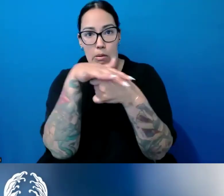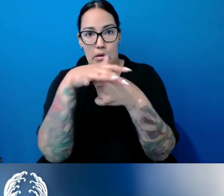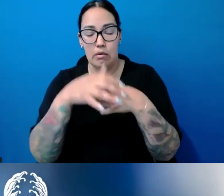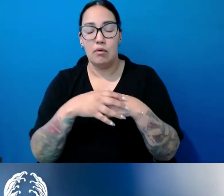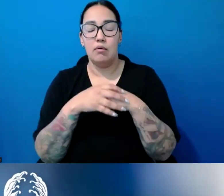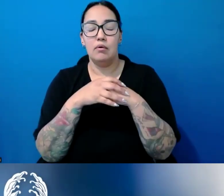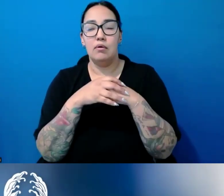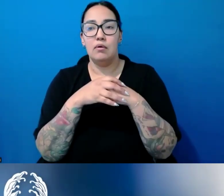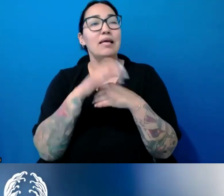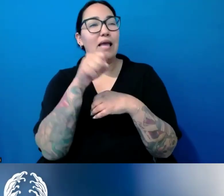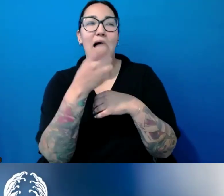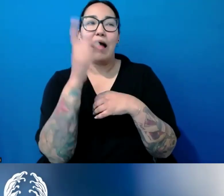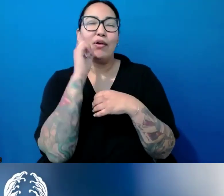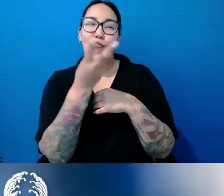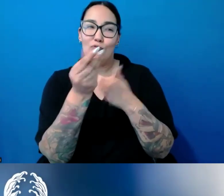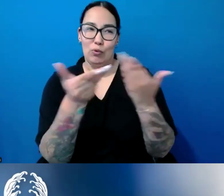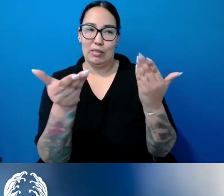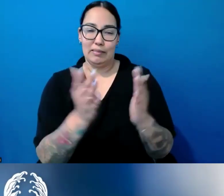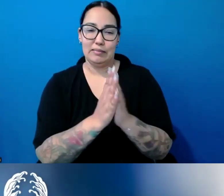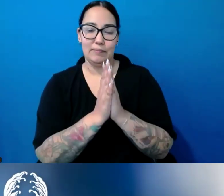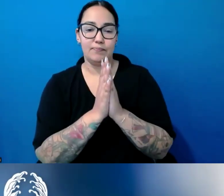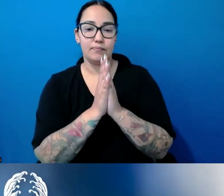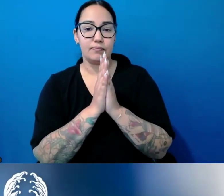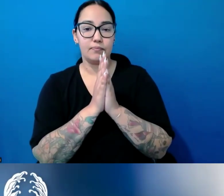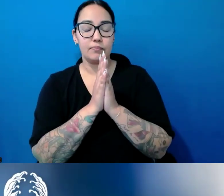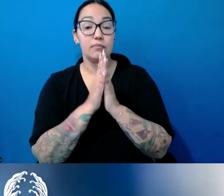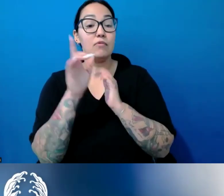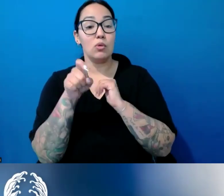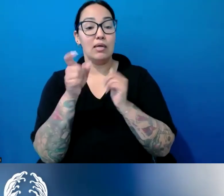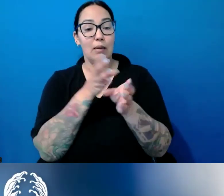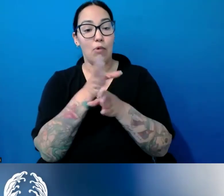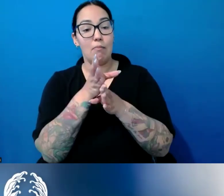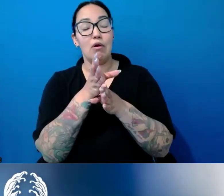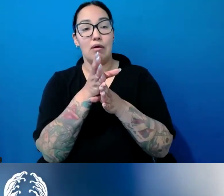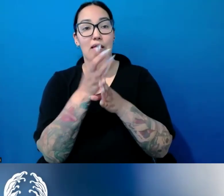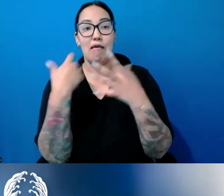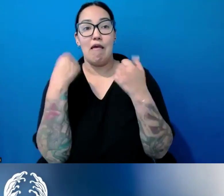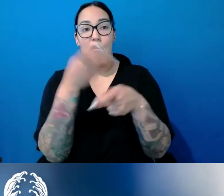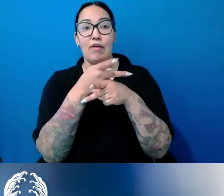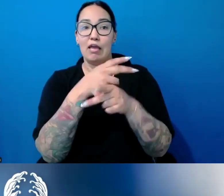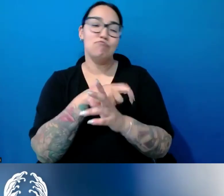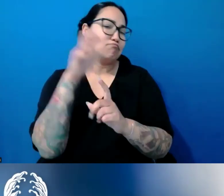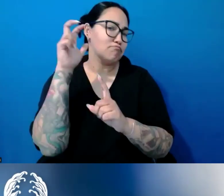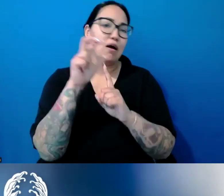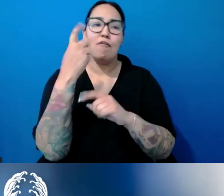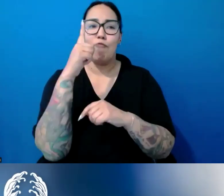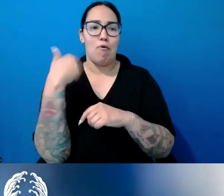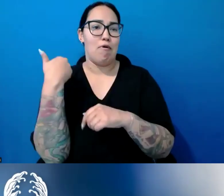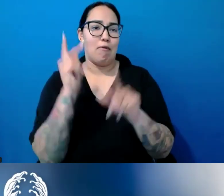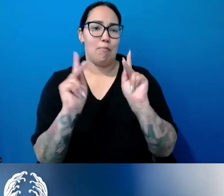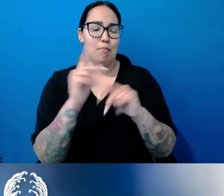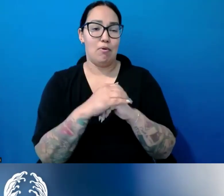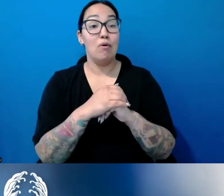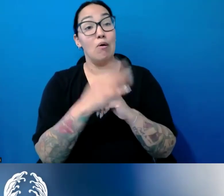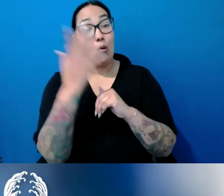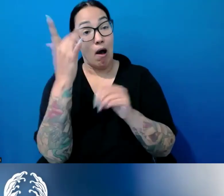I think there are a couple things. I think we need primary healthcare champions for young people. Because